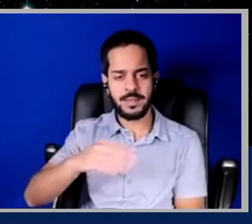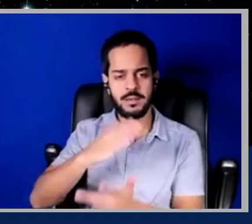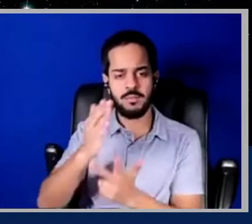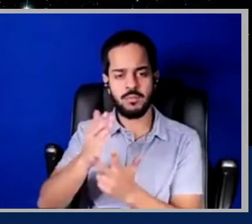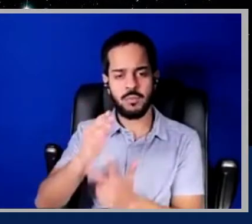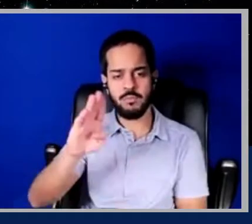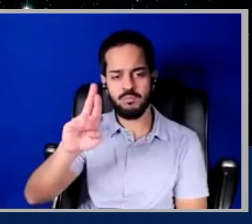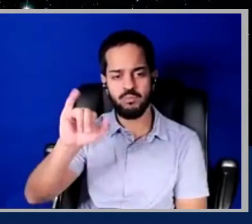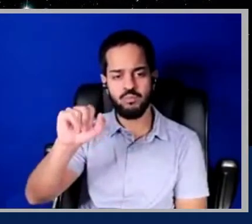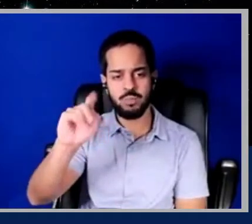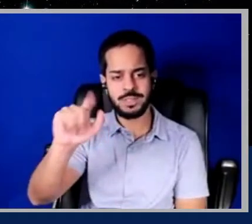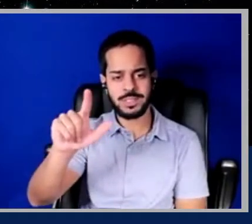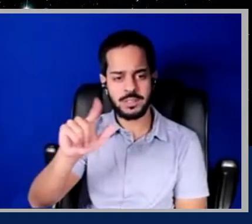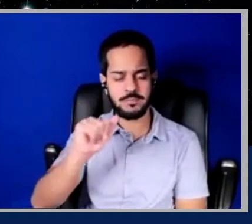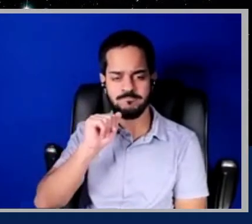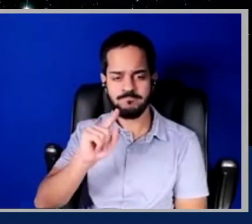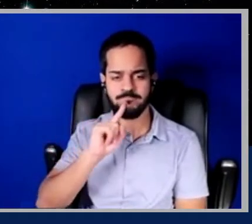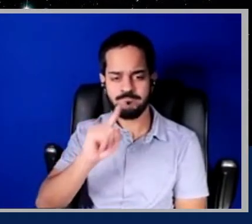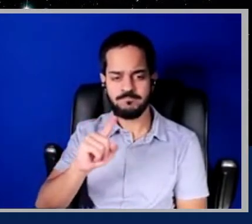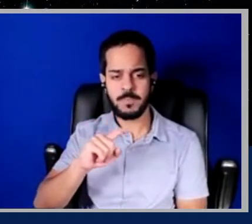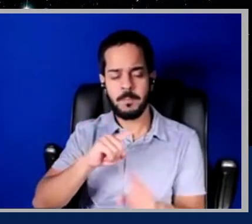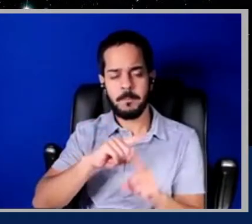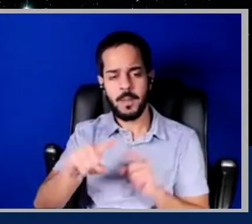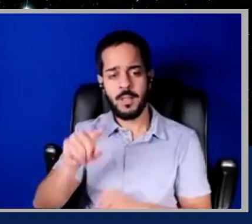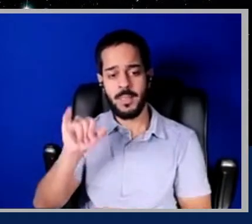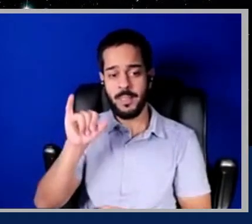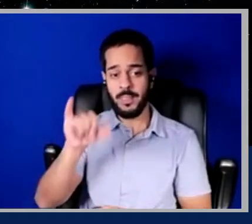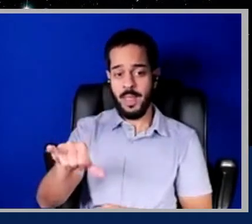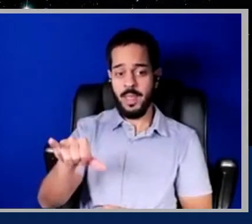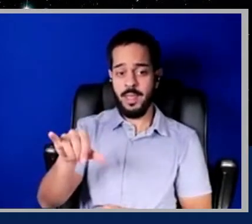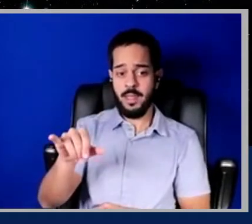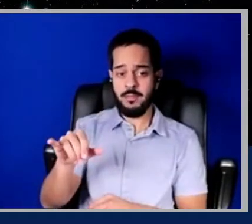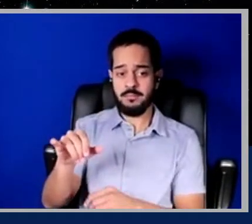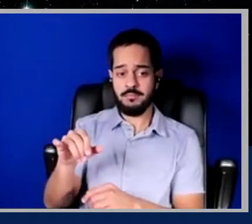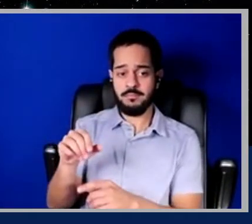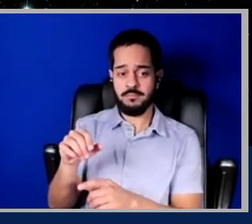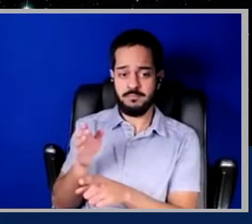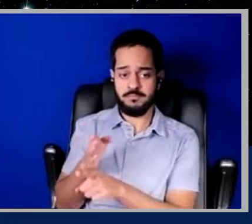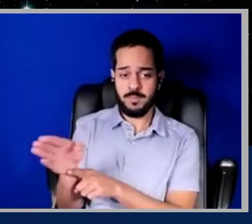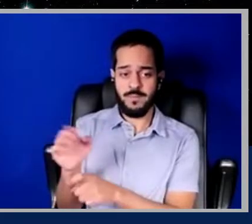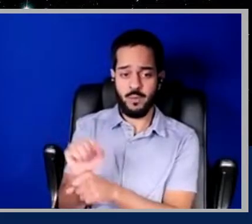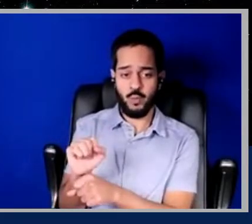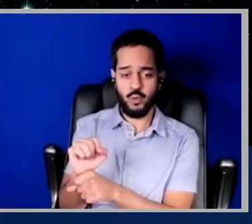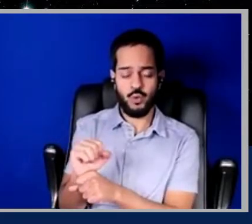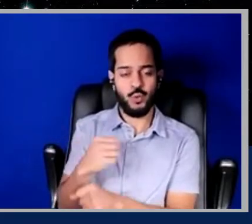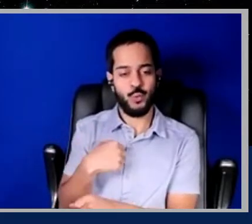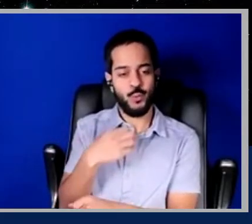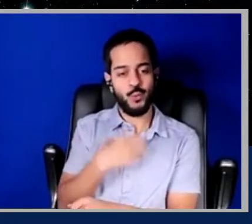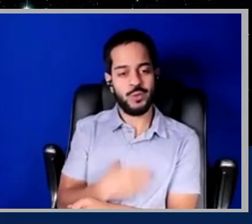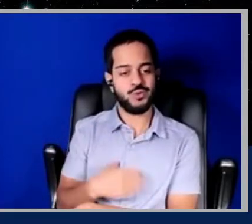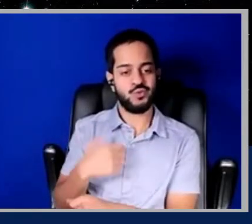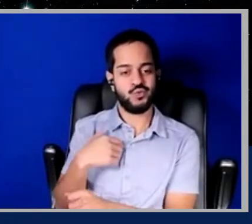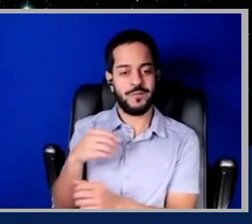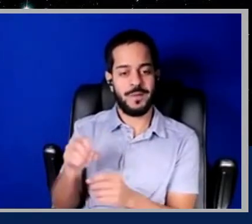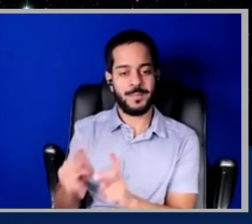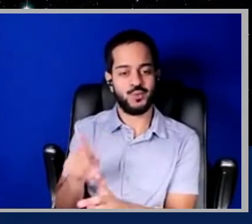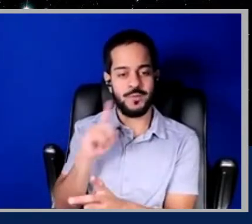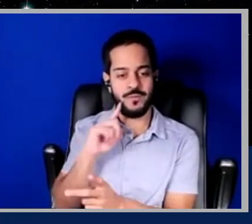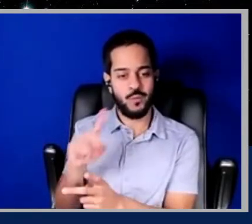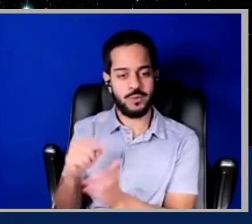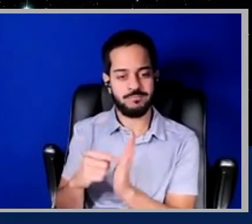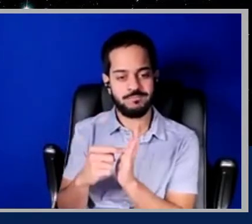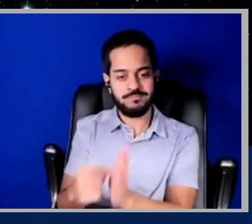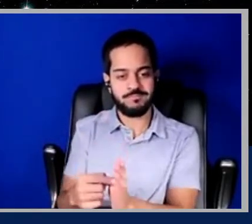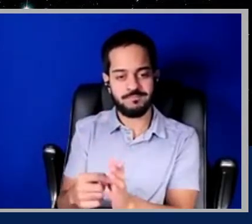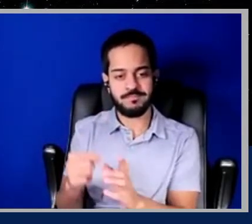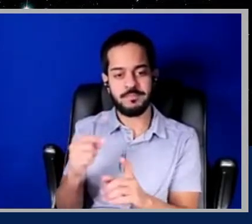really interesting. And I wish I'd brought it into the office today, but I recently received a book